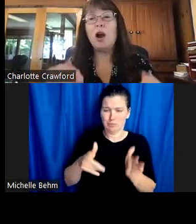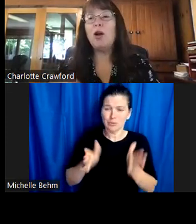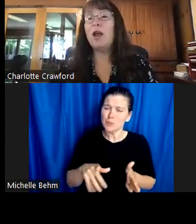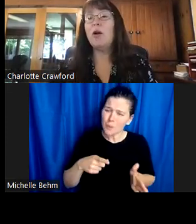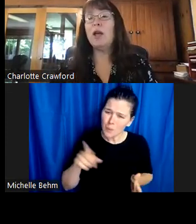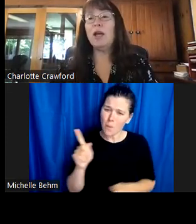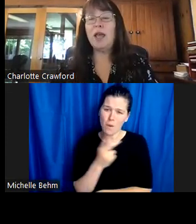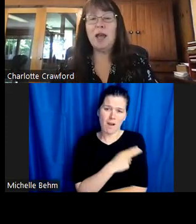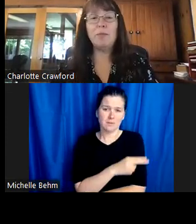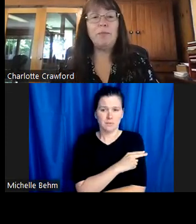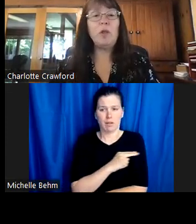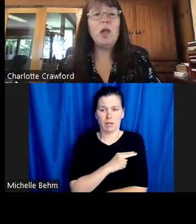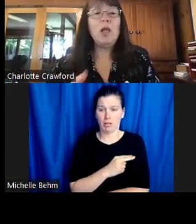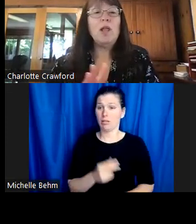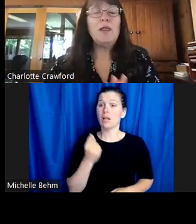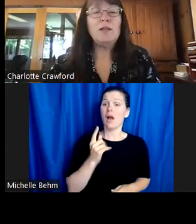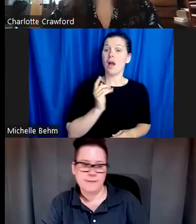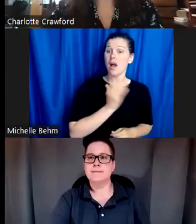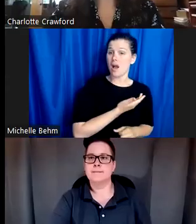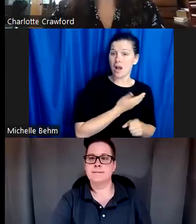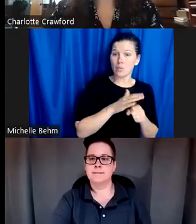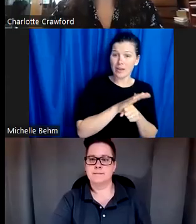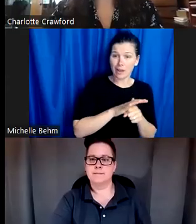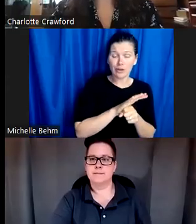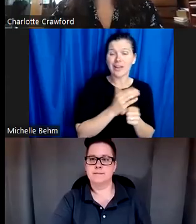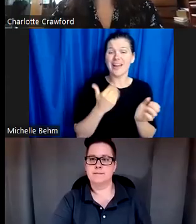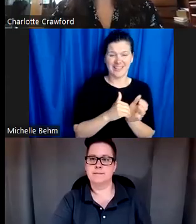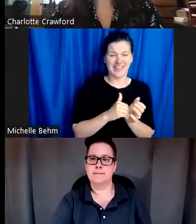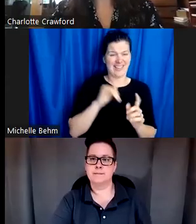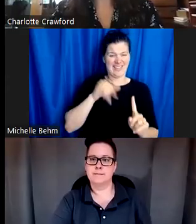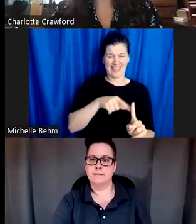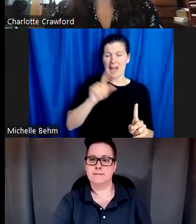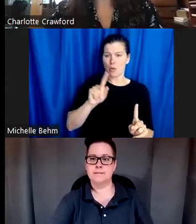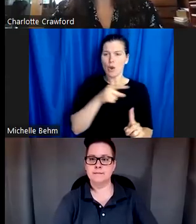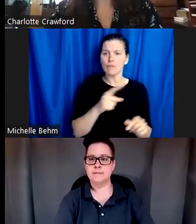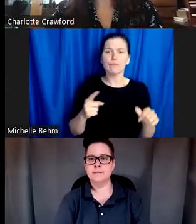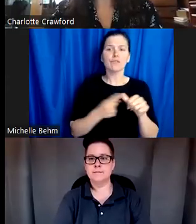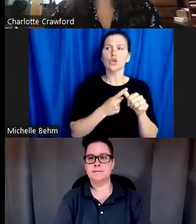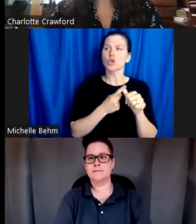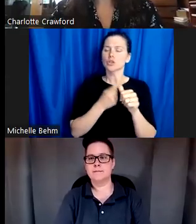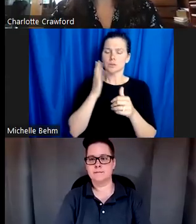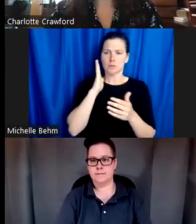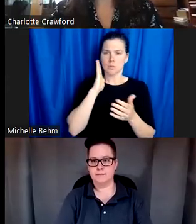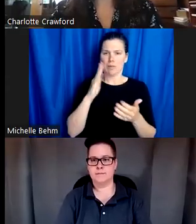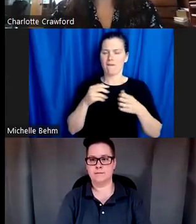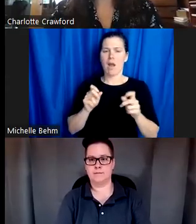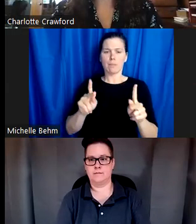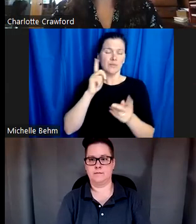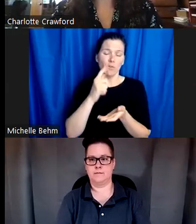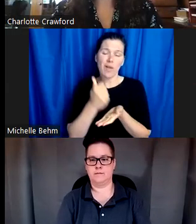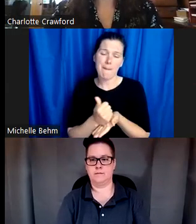In our area, again, this is where they're going to get their first introduction to any help. We have a